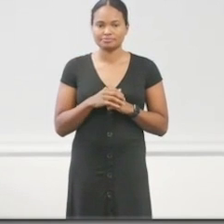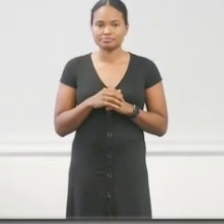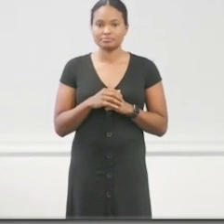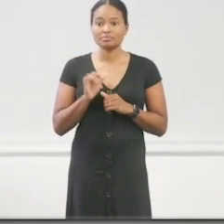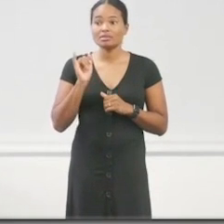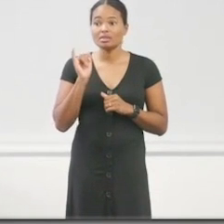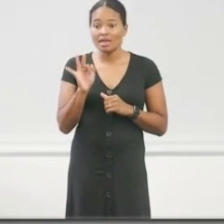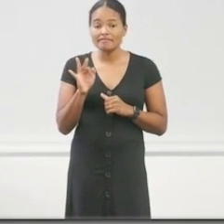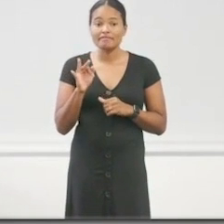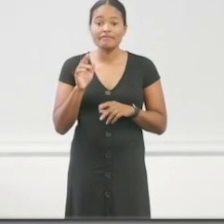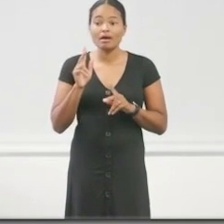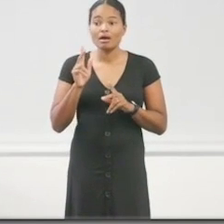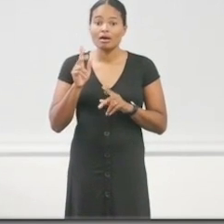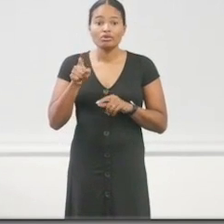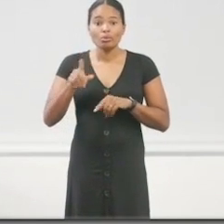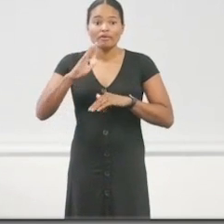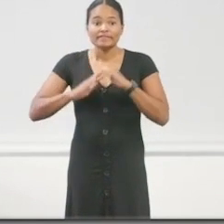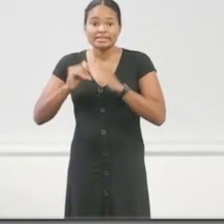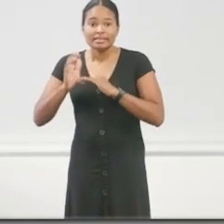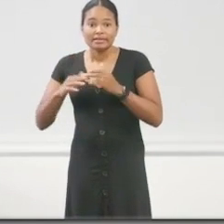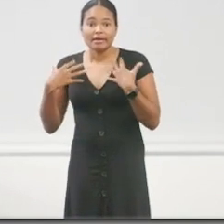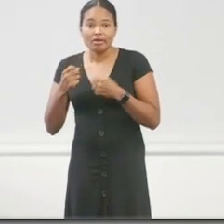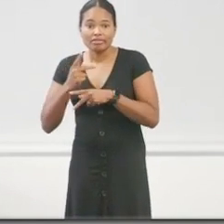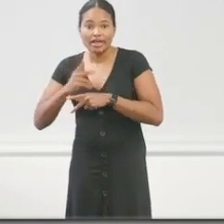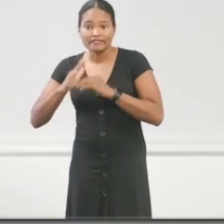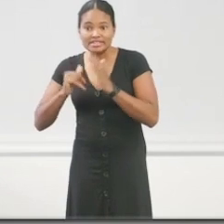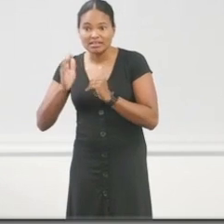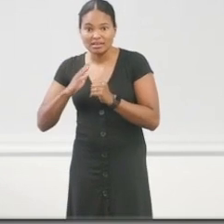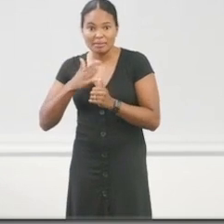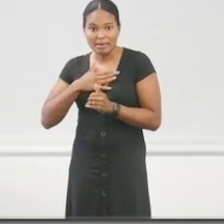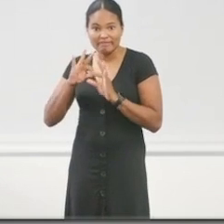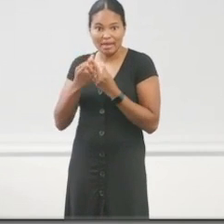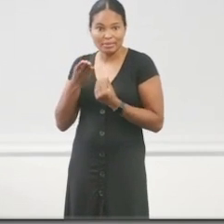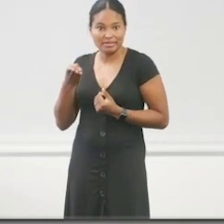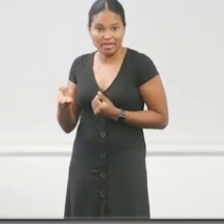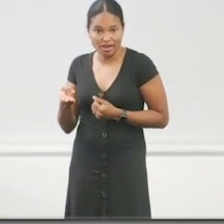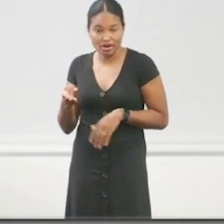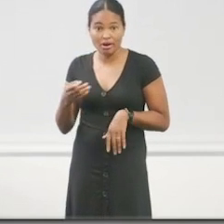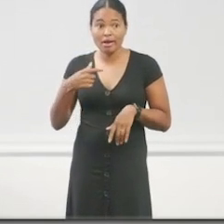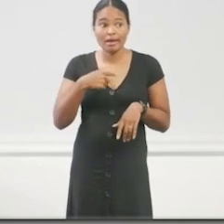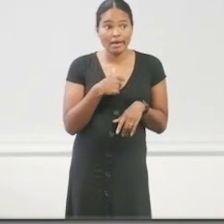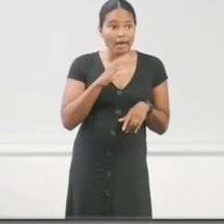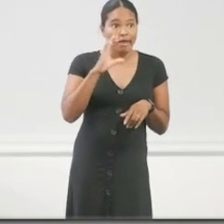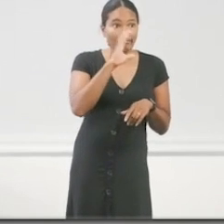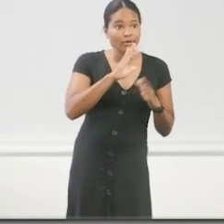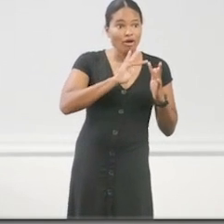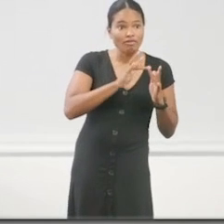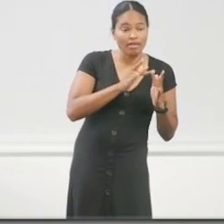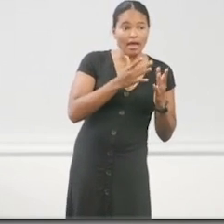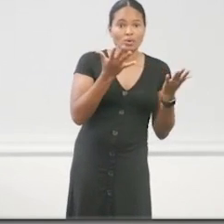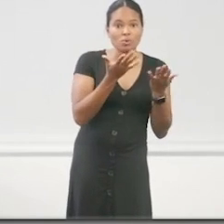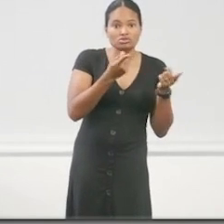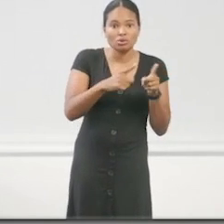to social accounts, that you're demonstrating things that you're doing with the fire department, the police departments, and some of the